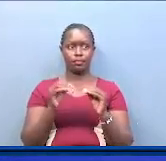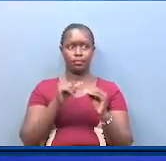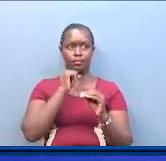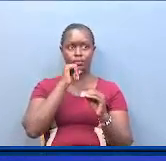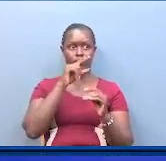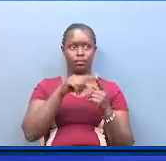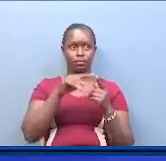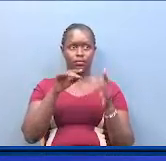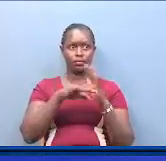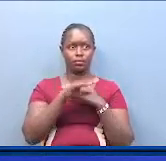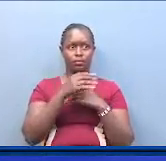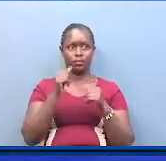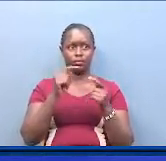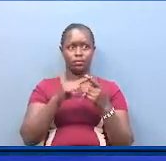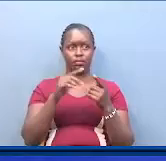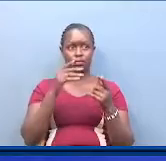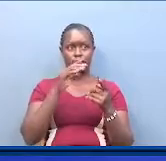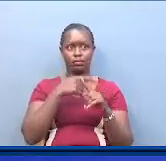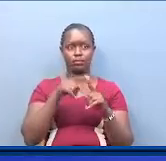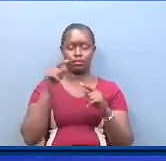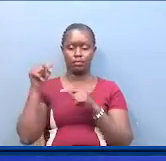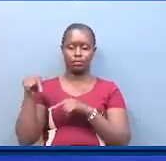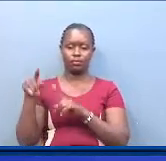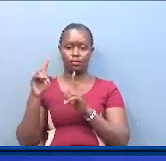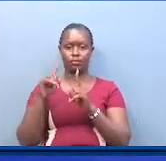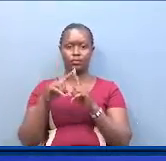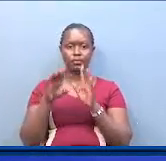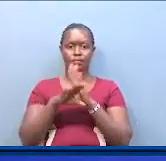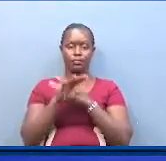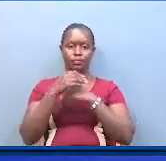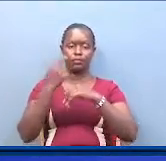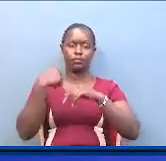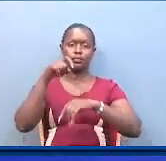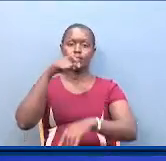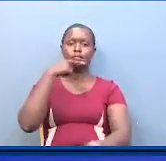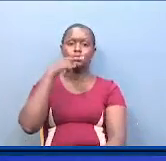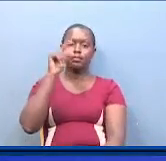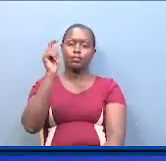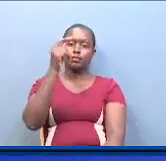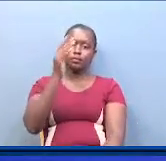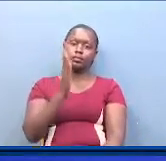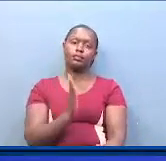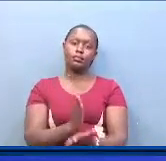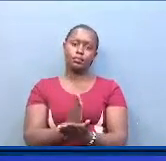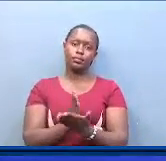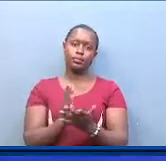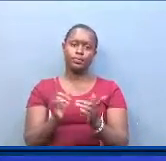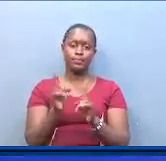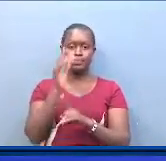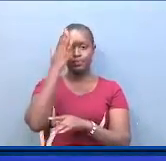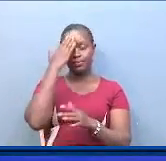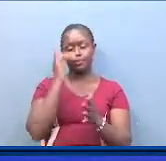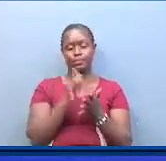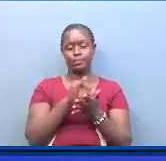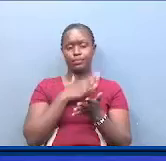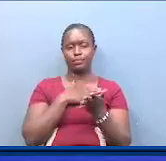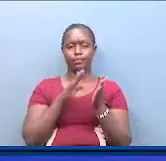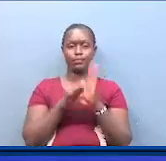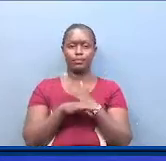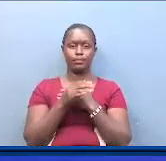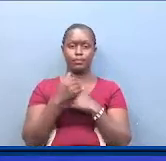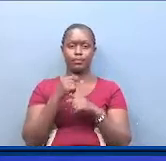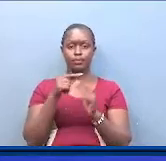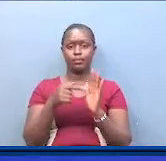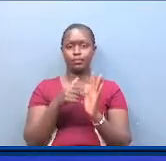not. Philip, you are not. He is the one. So we must be able to tell Kenyans the truth. And you know, our deputy president,